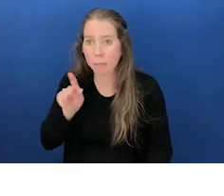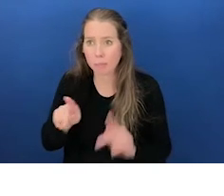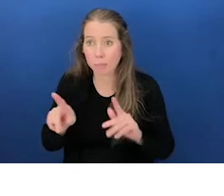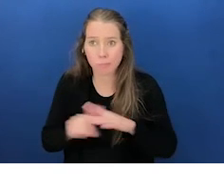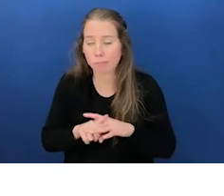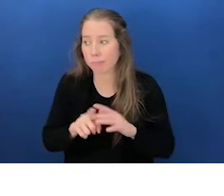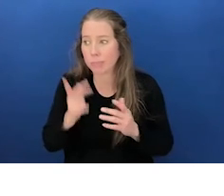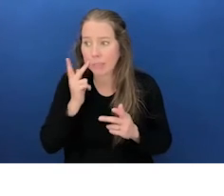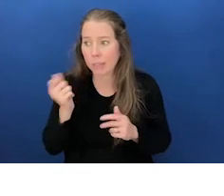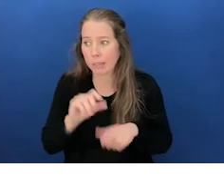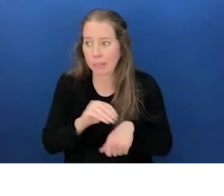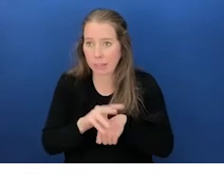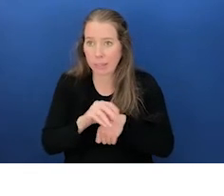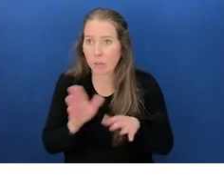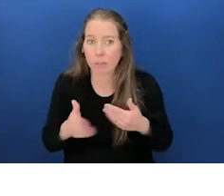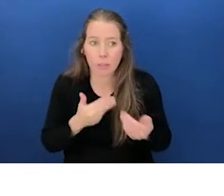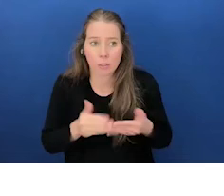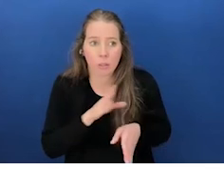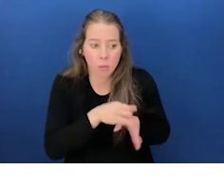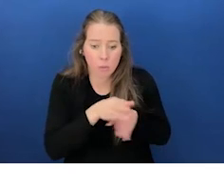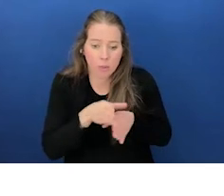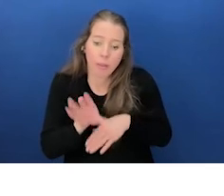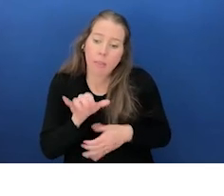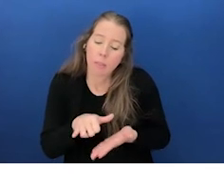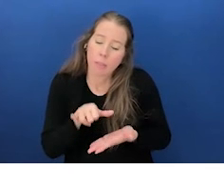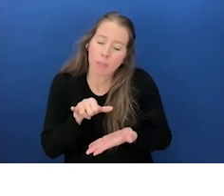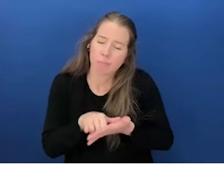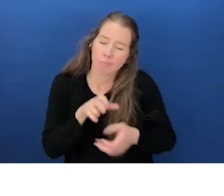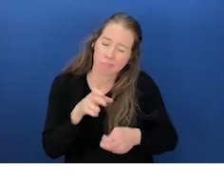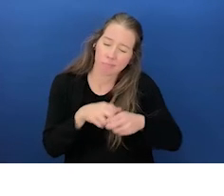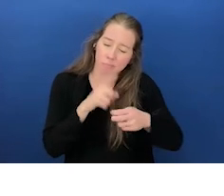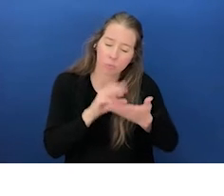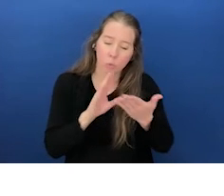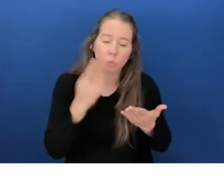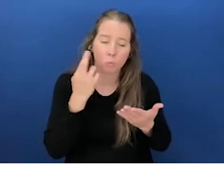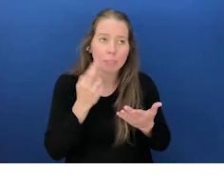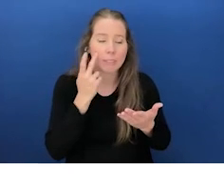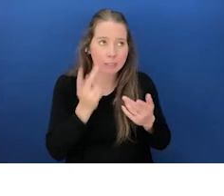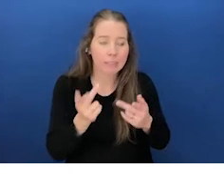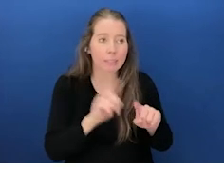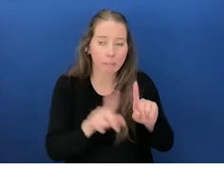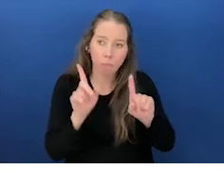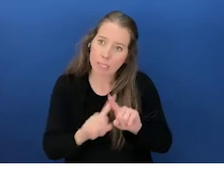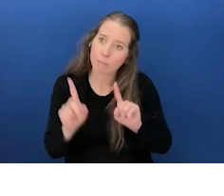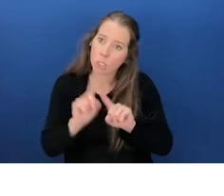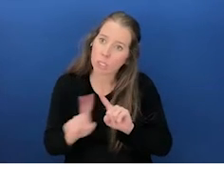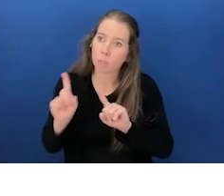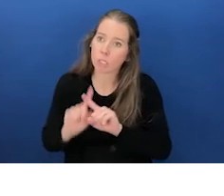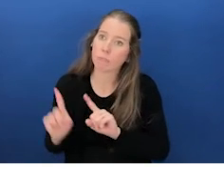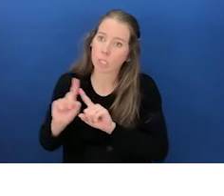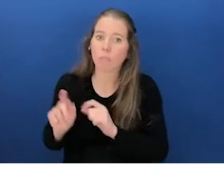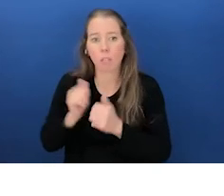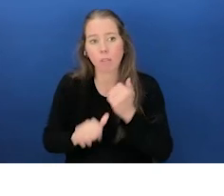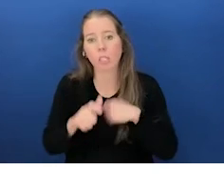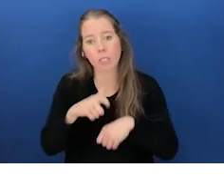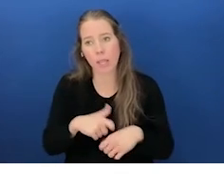major. And that could be, hard for students because then they see different counselors all the time. It's a little bit smaller. Instead of